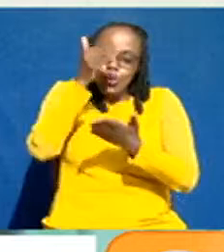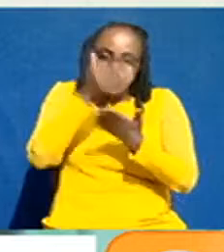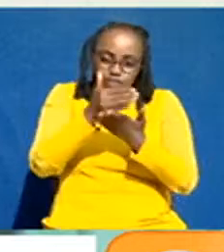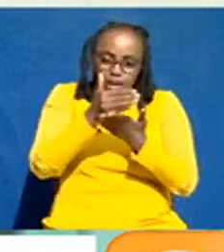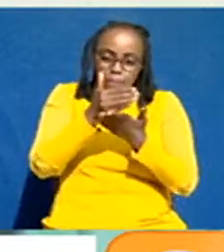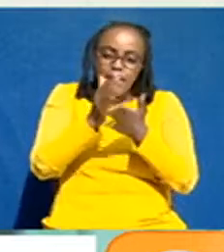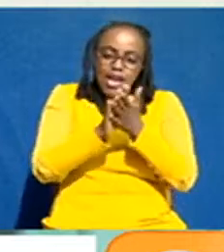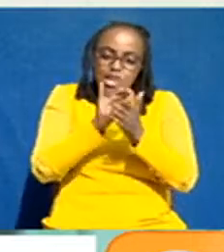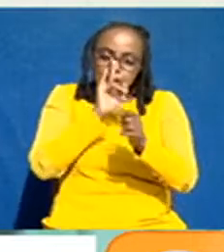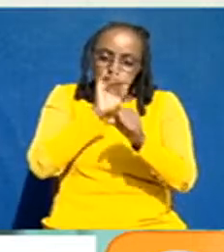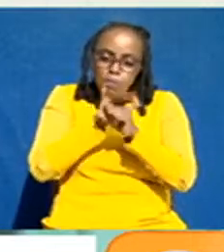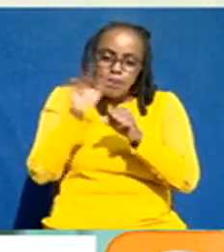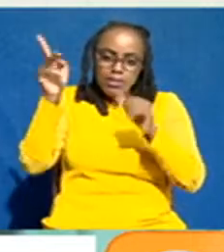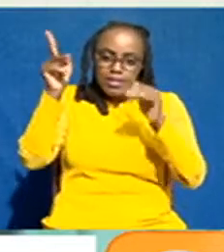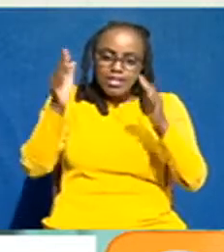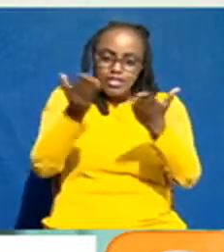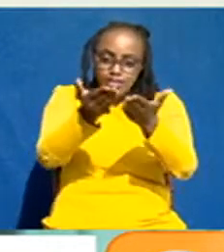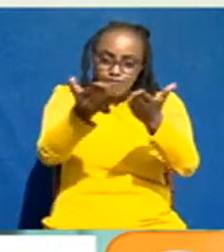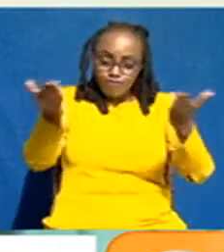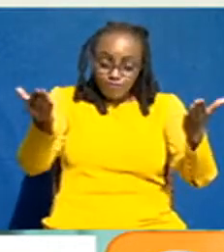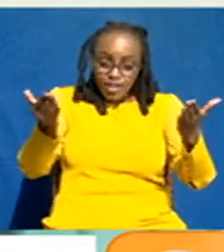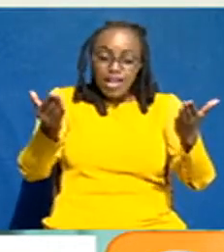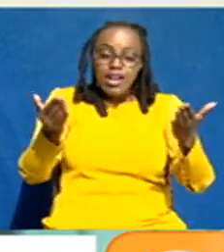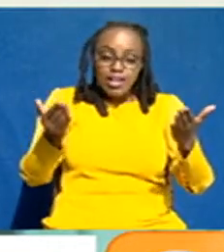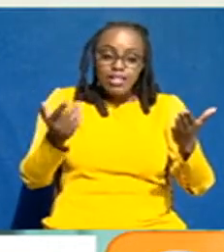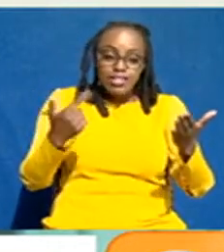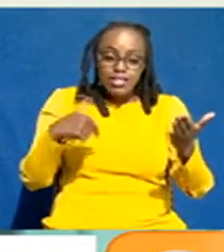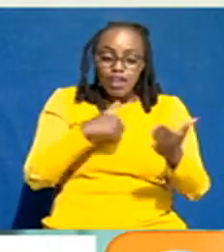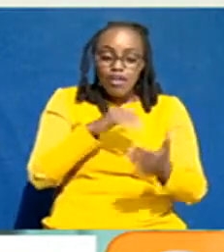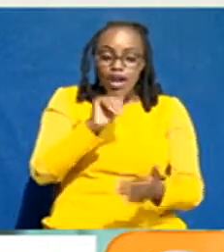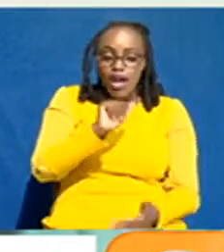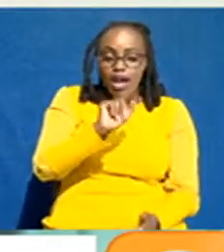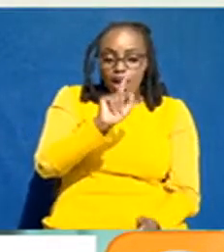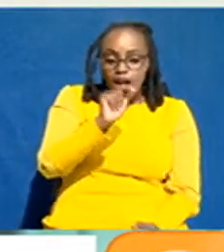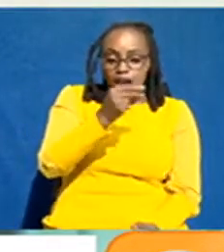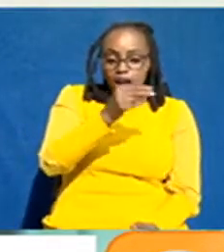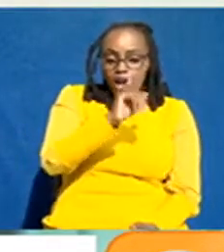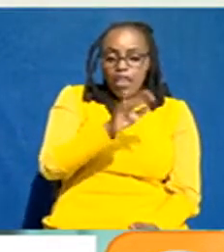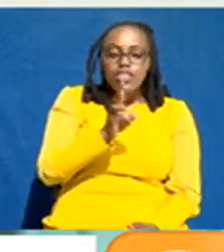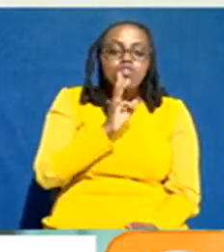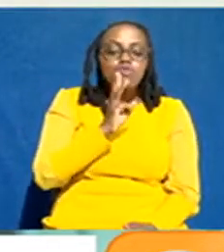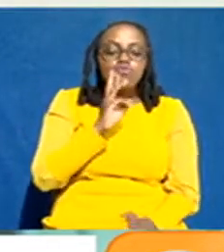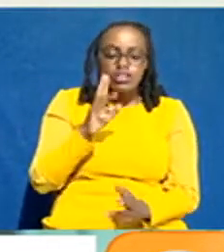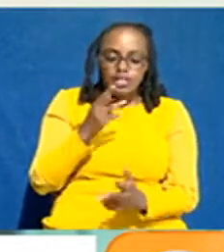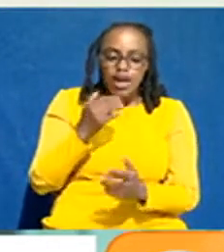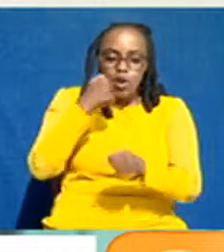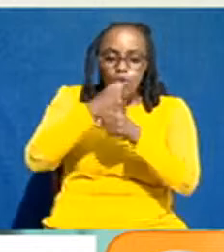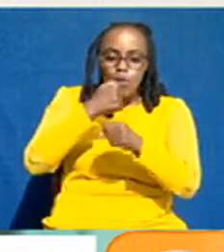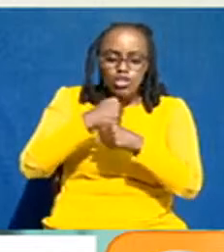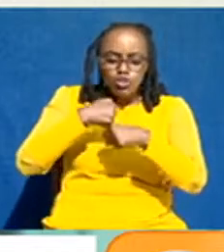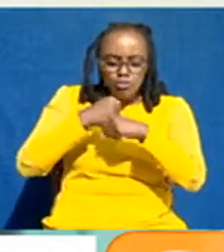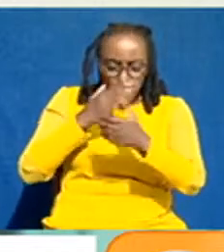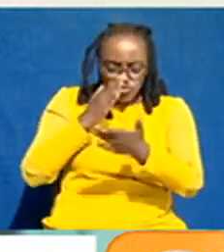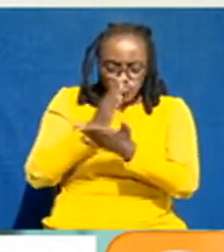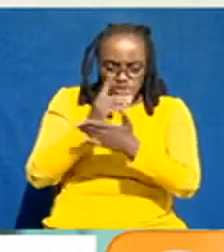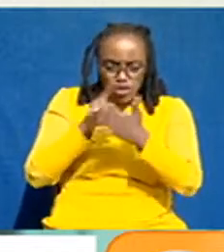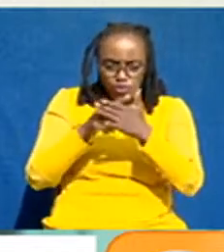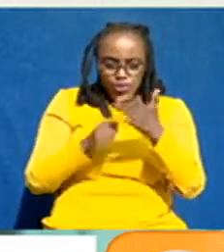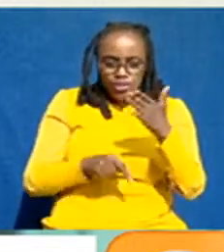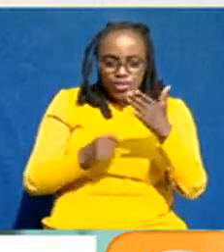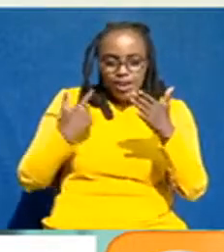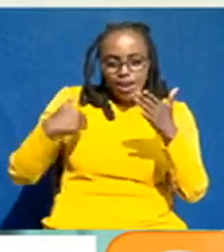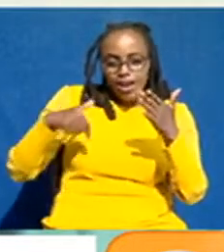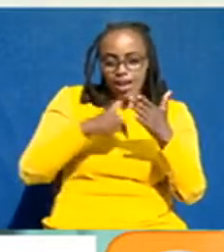and to assure Kenyans that us as Athi Waterworks, we are committed to ensuring that